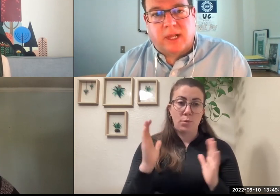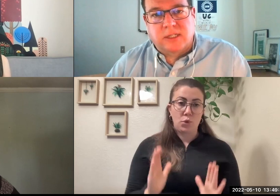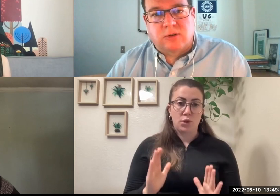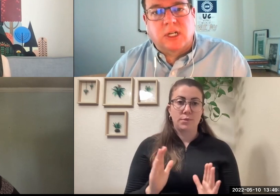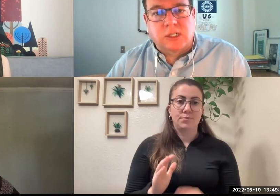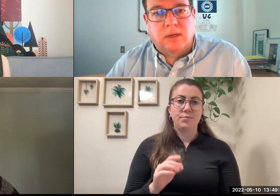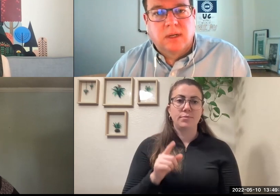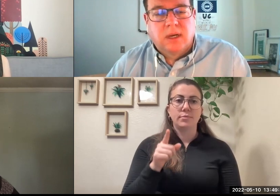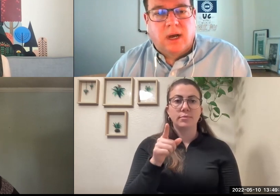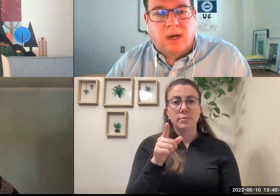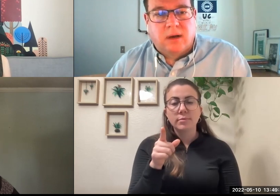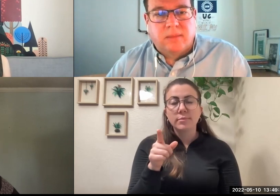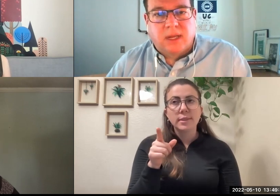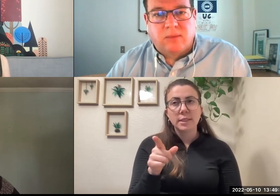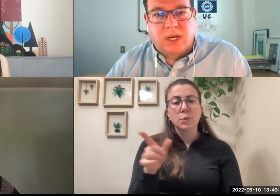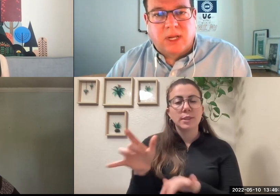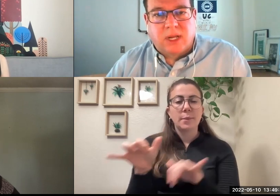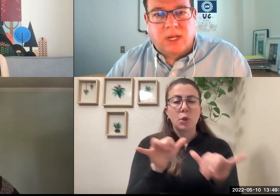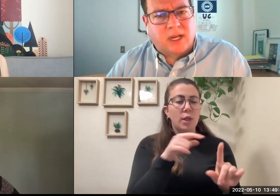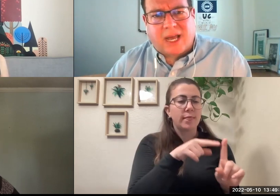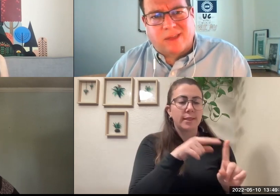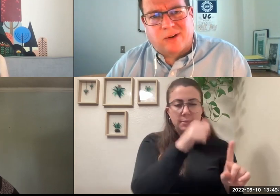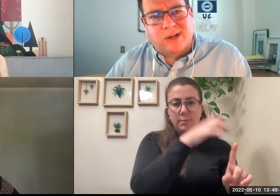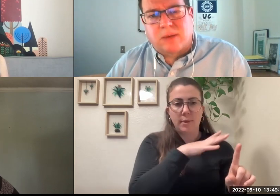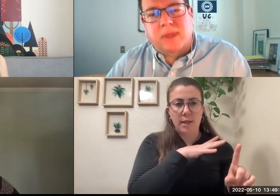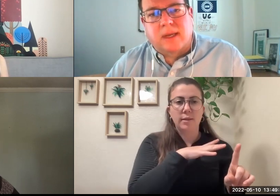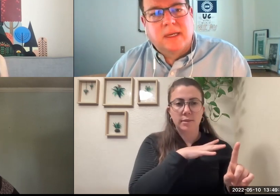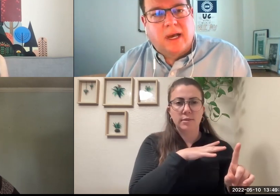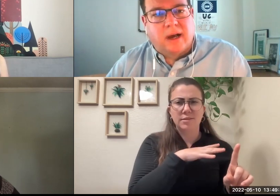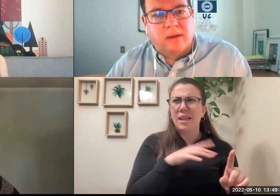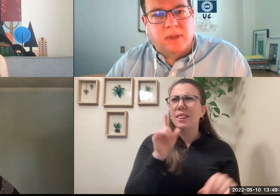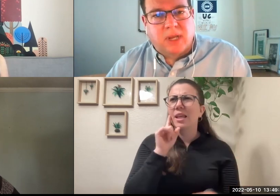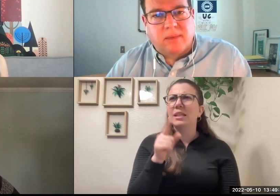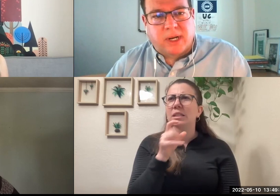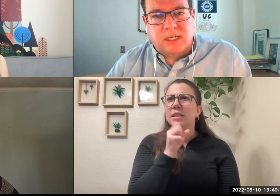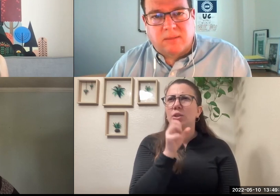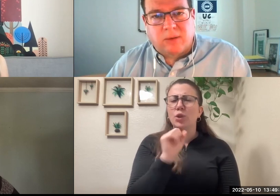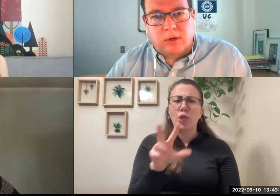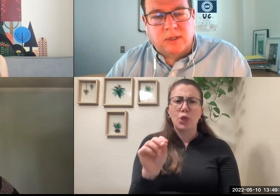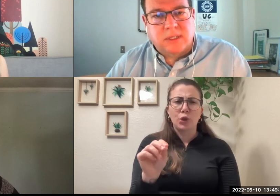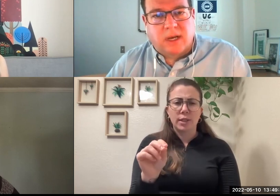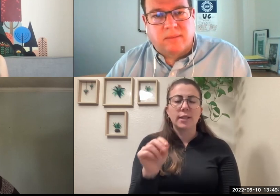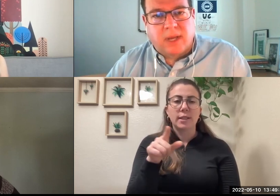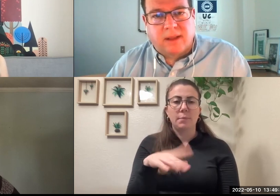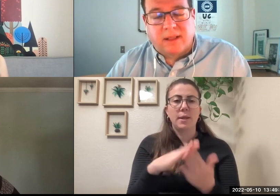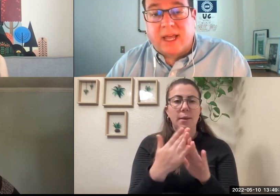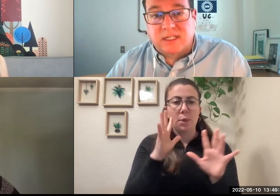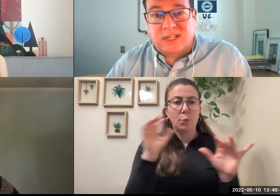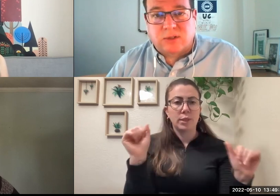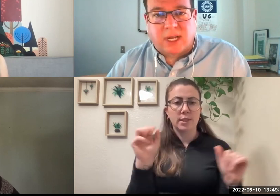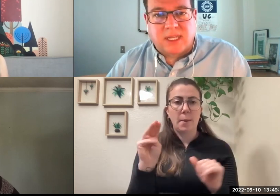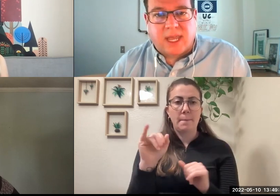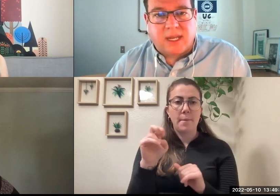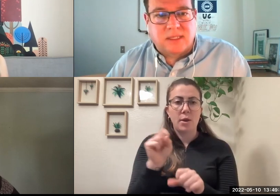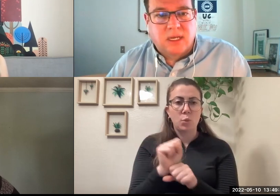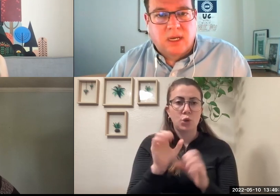in that Jablonski tradition. And when he was a really young guy, like 30 something, he became the president of the mine workers and then led